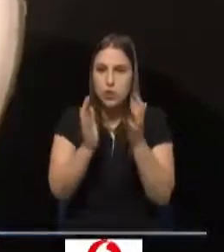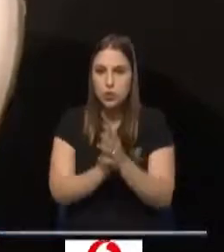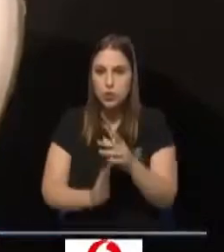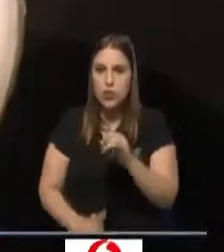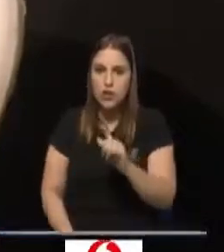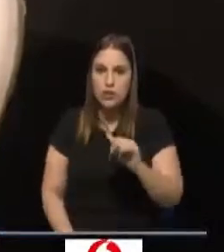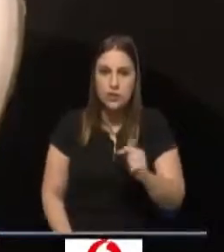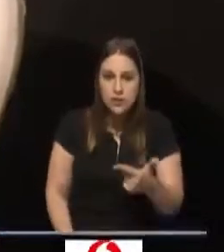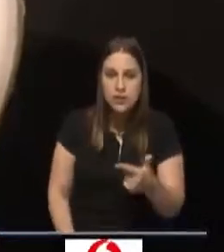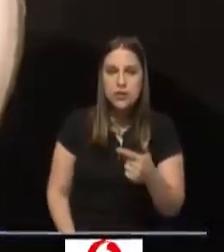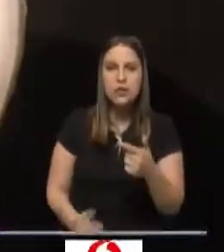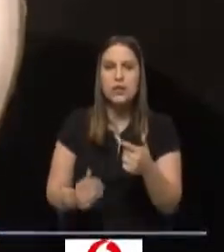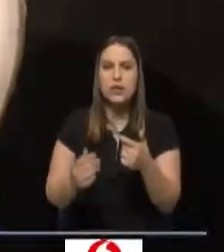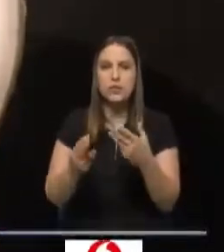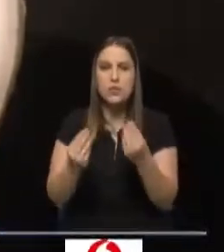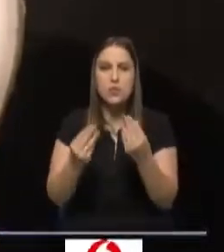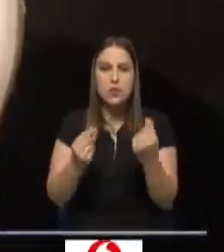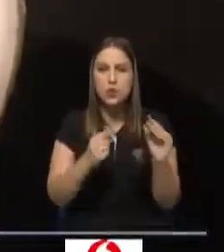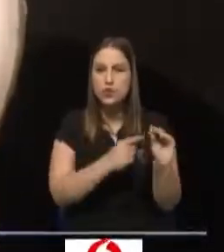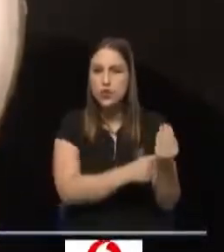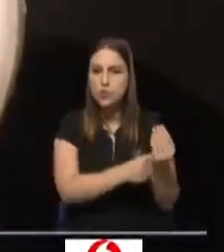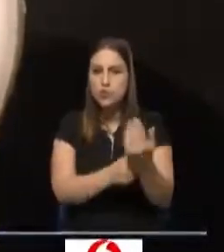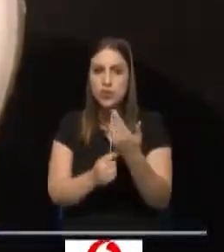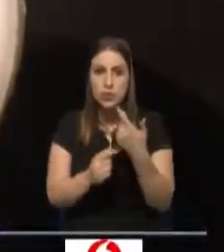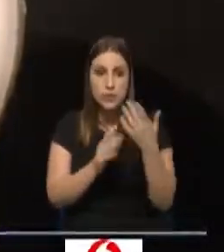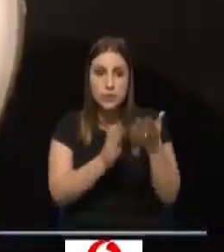COVID pandemic.